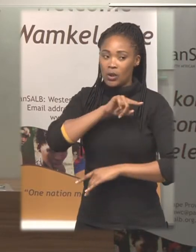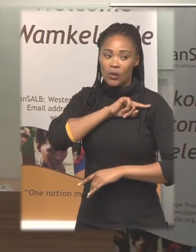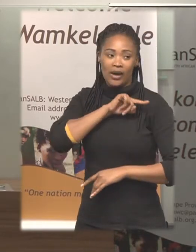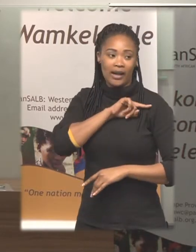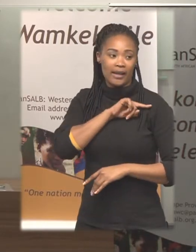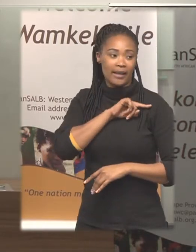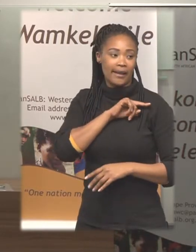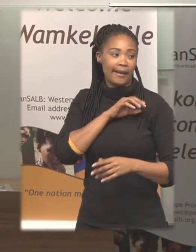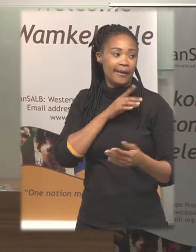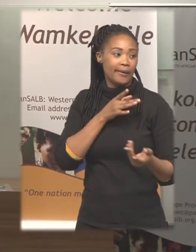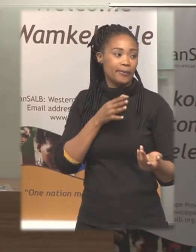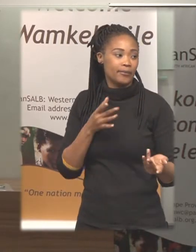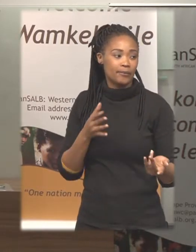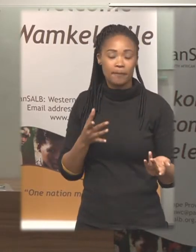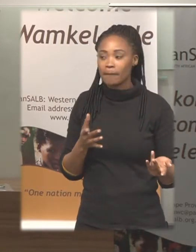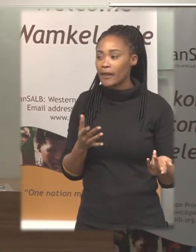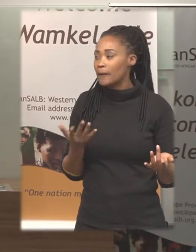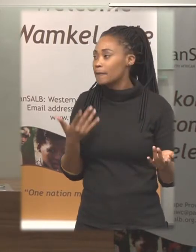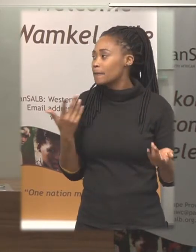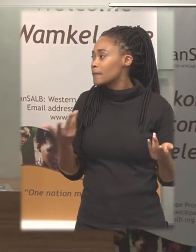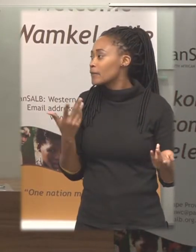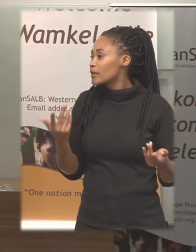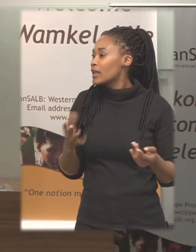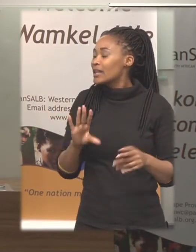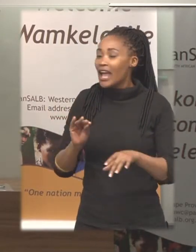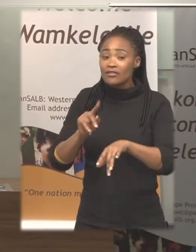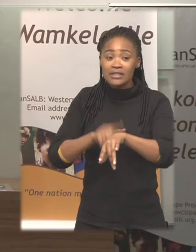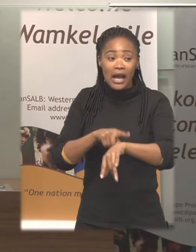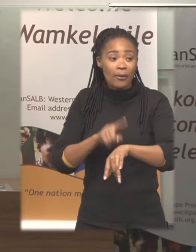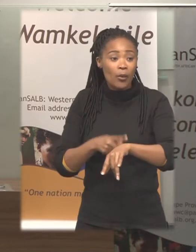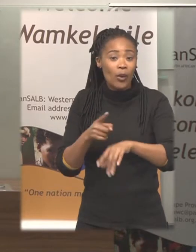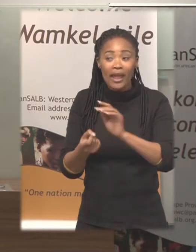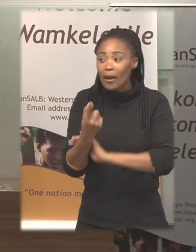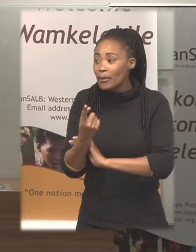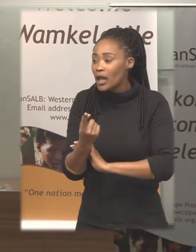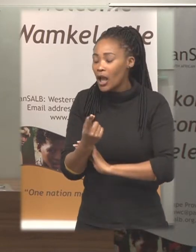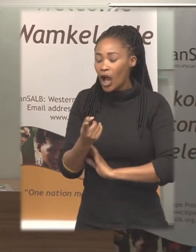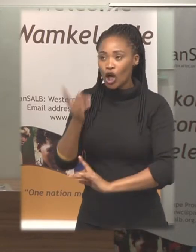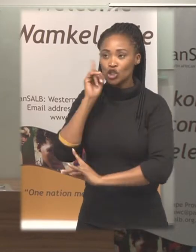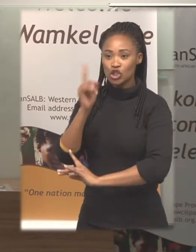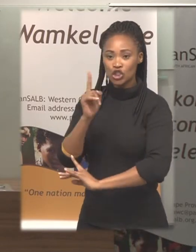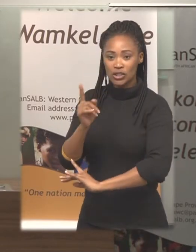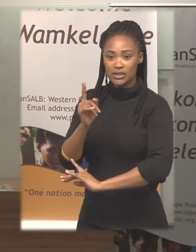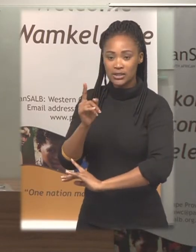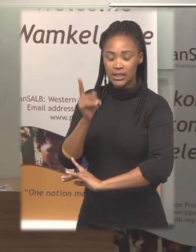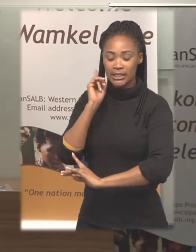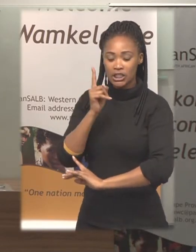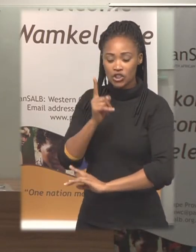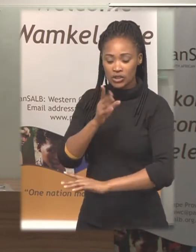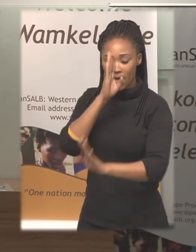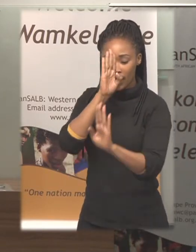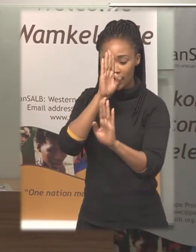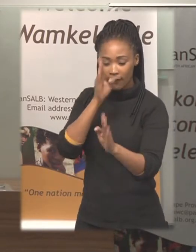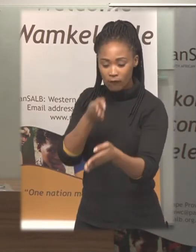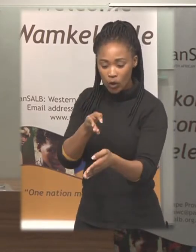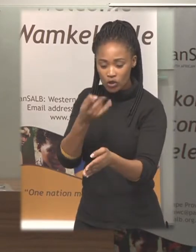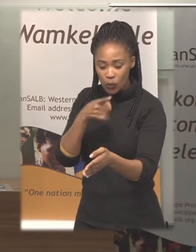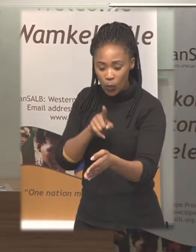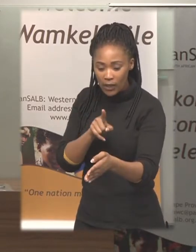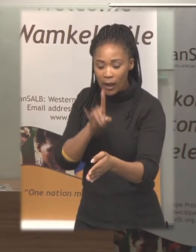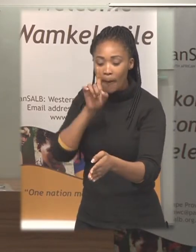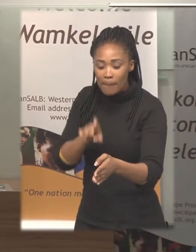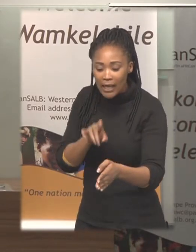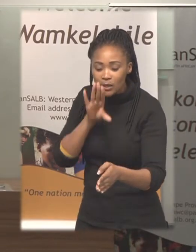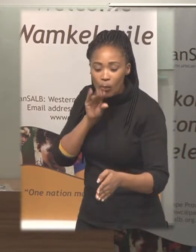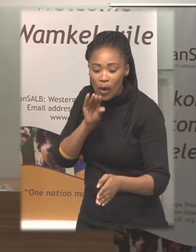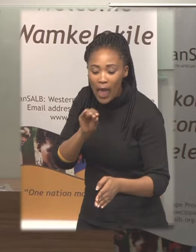there are moments where teachers then become focused on teaching so-called correct pronunciation rather than